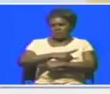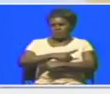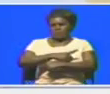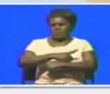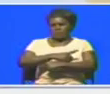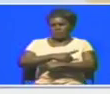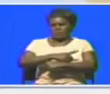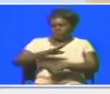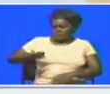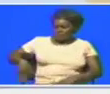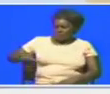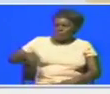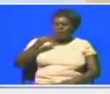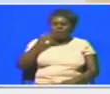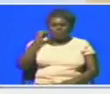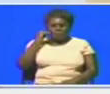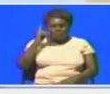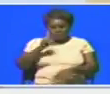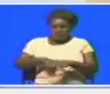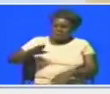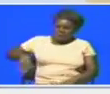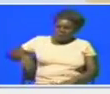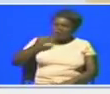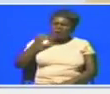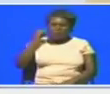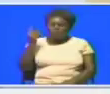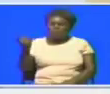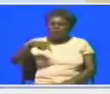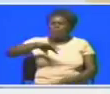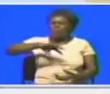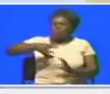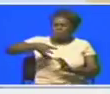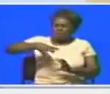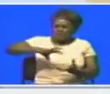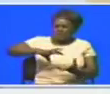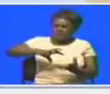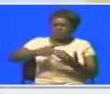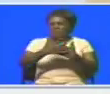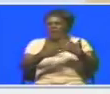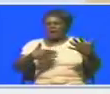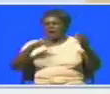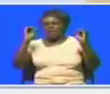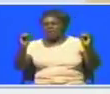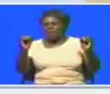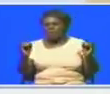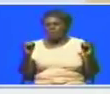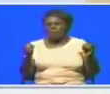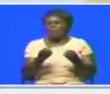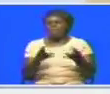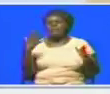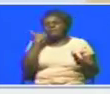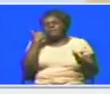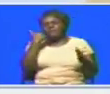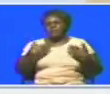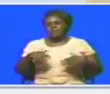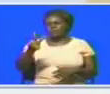home. And you realize as they delay, they come with a lot of complications, including anemia. So most of the patients, like the